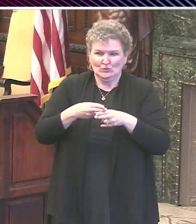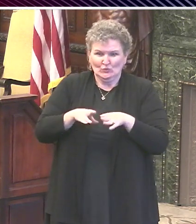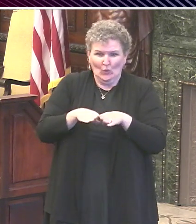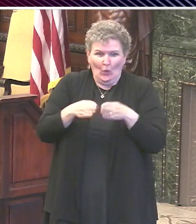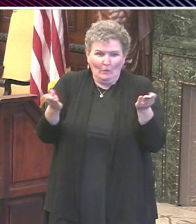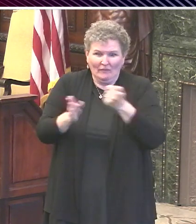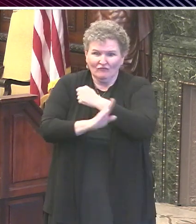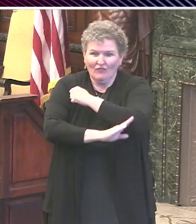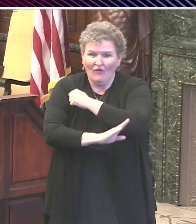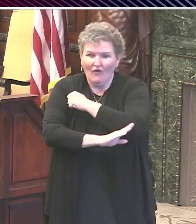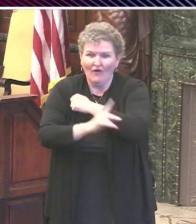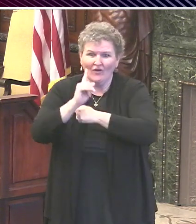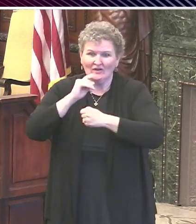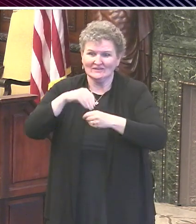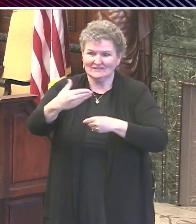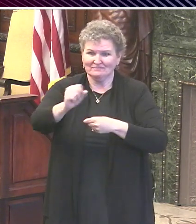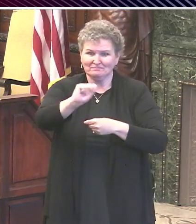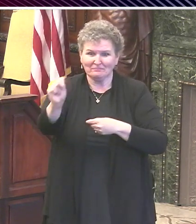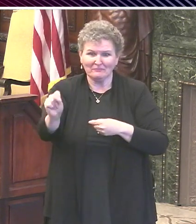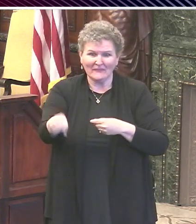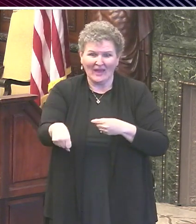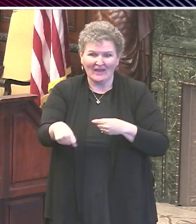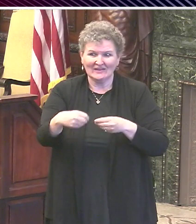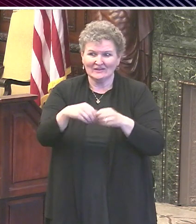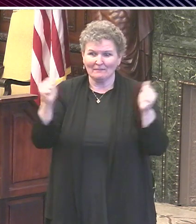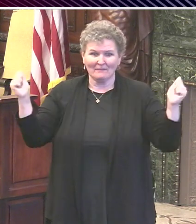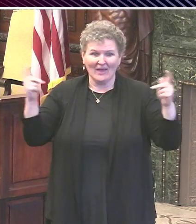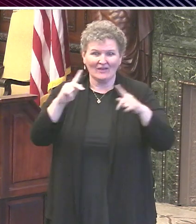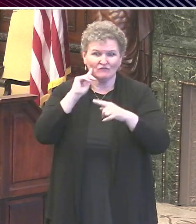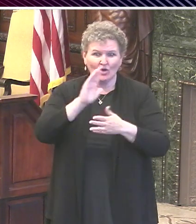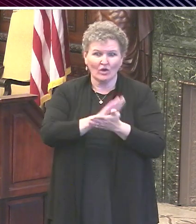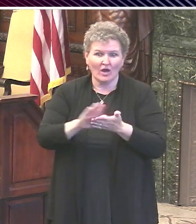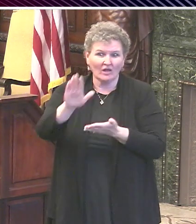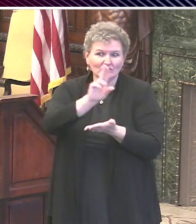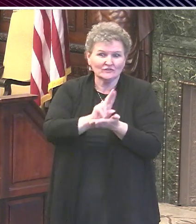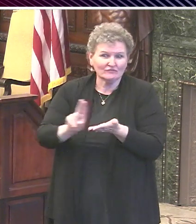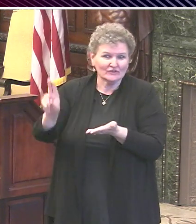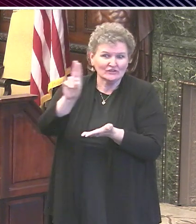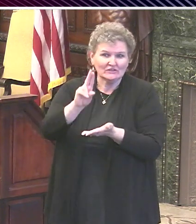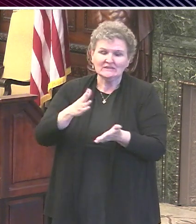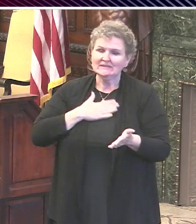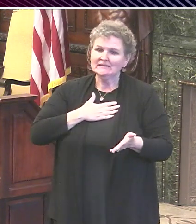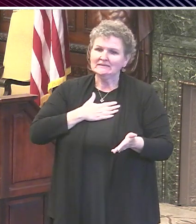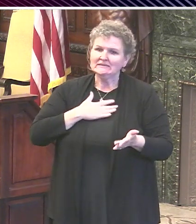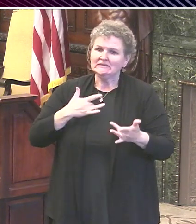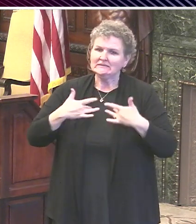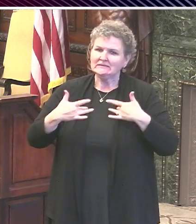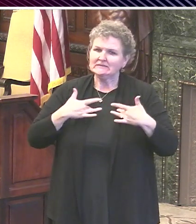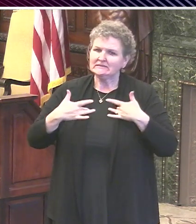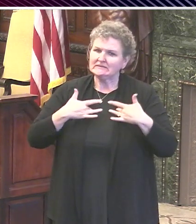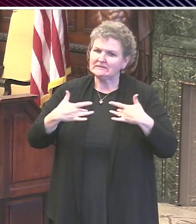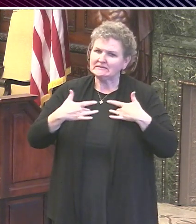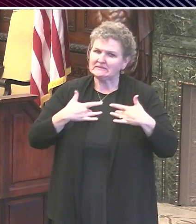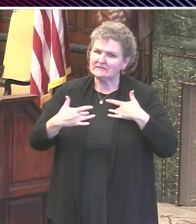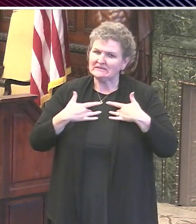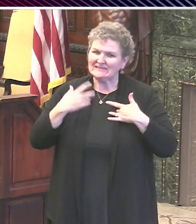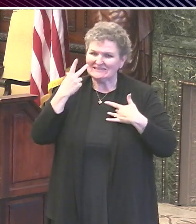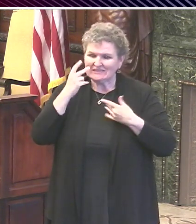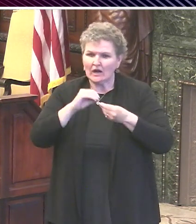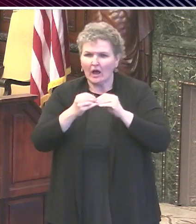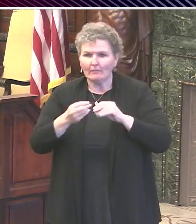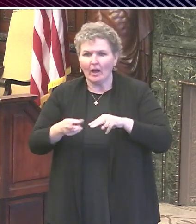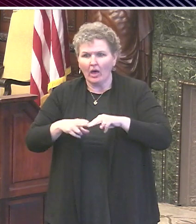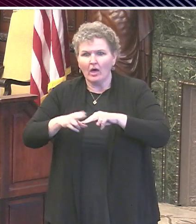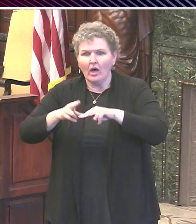the ages of people who go to colleges and universities, there are particular reasons to be concerned there. These are the ages where we're seeing the greatest increase in the epidemic right